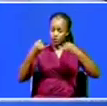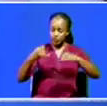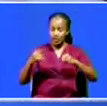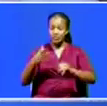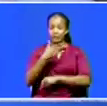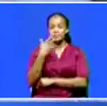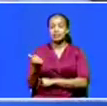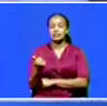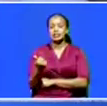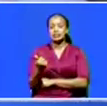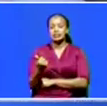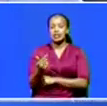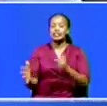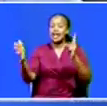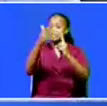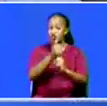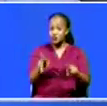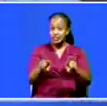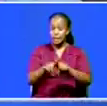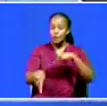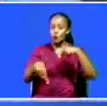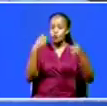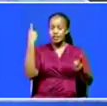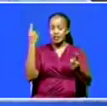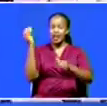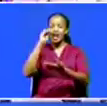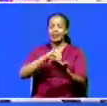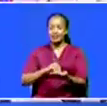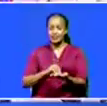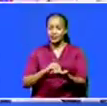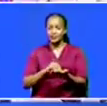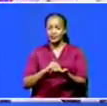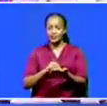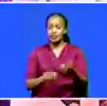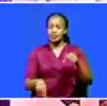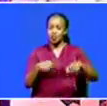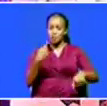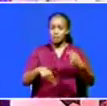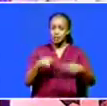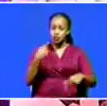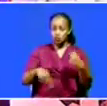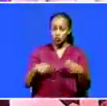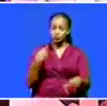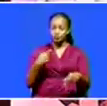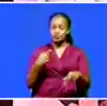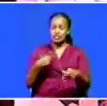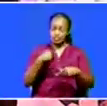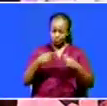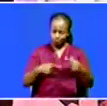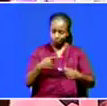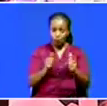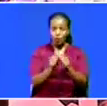the best is to win. To win another championship, to win rallies, to win stages. The competition, believe me, it's really picking up.